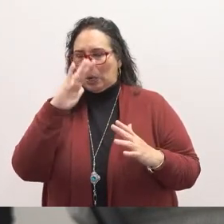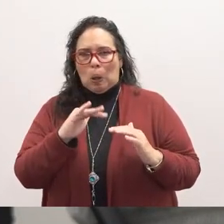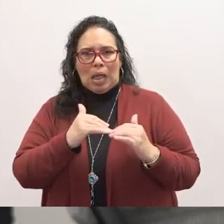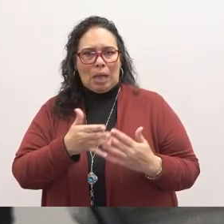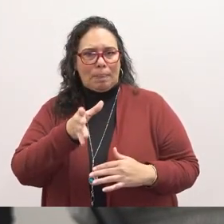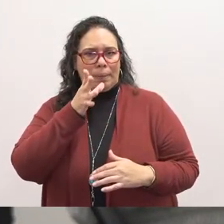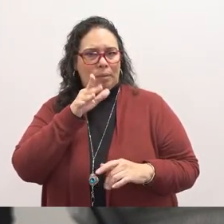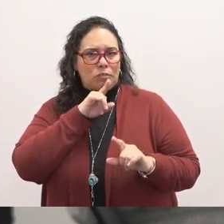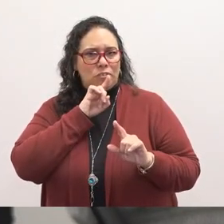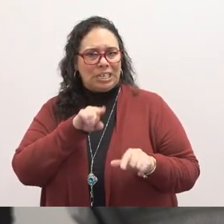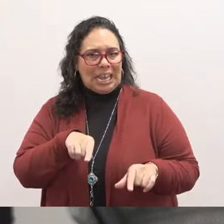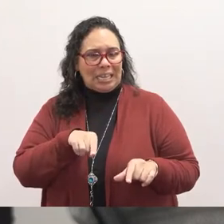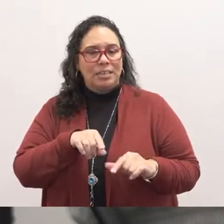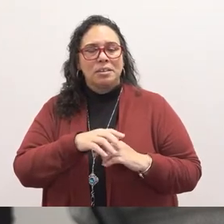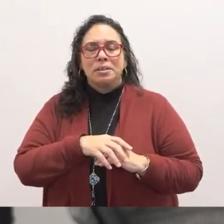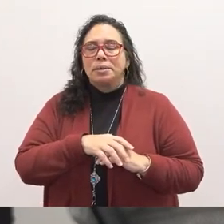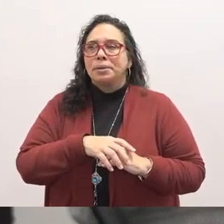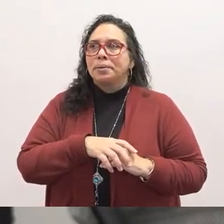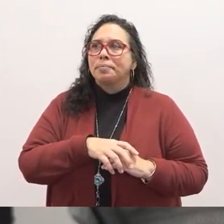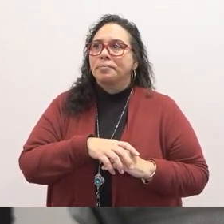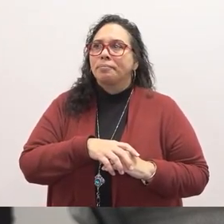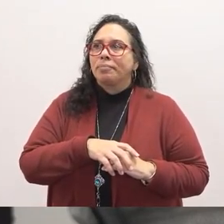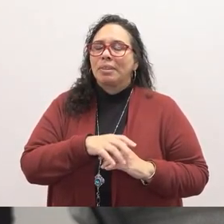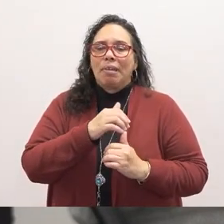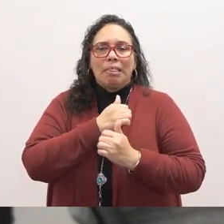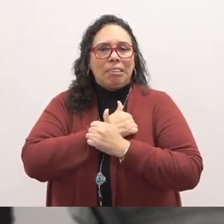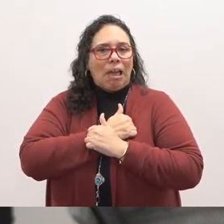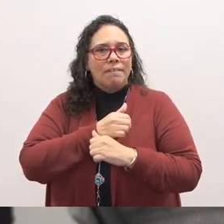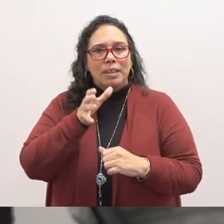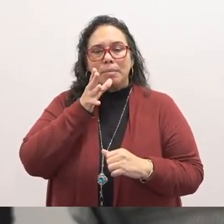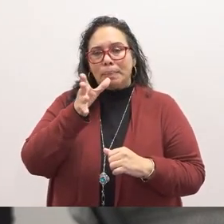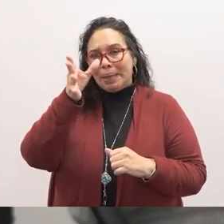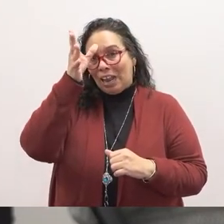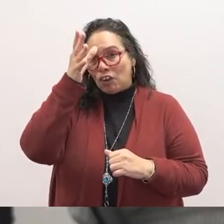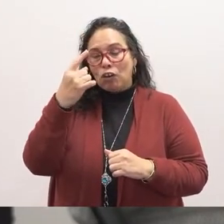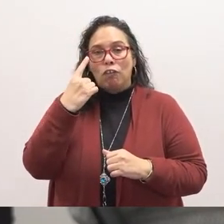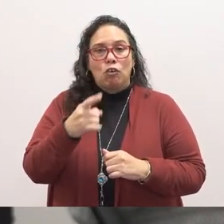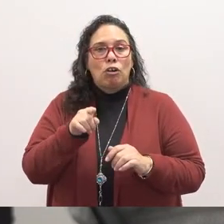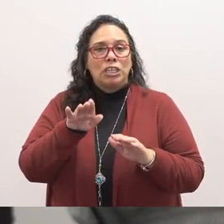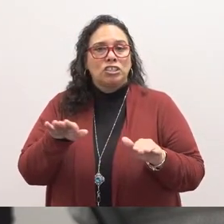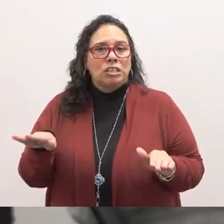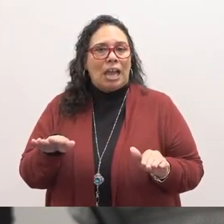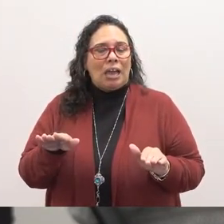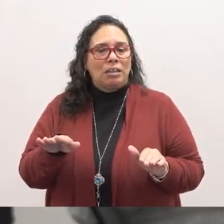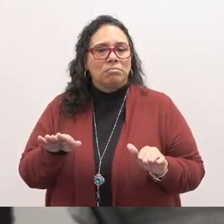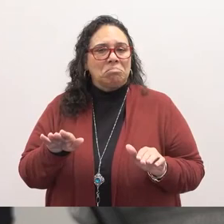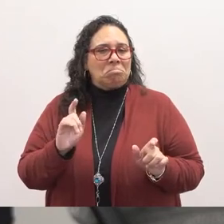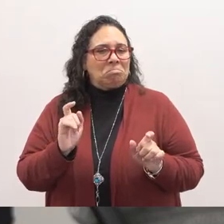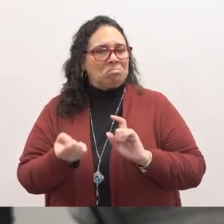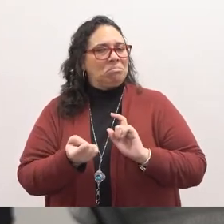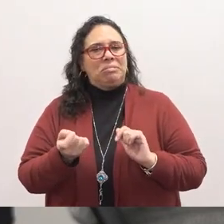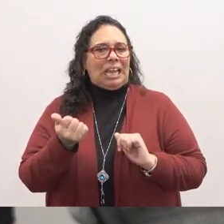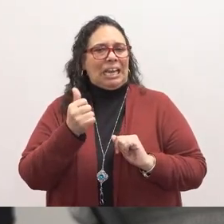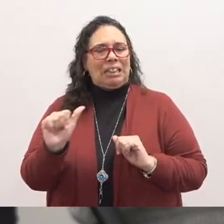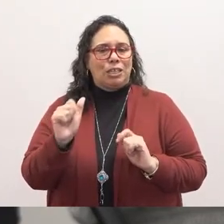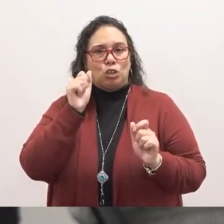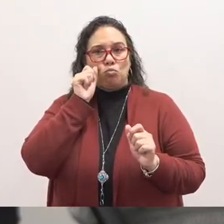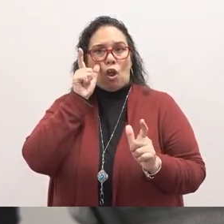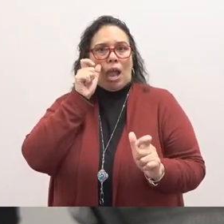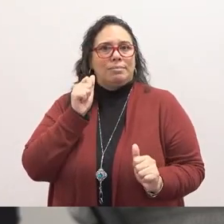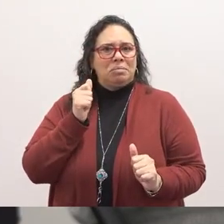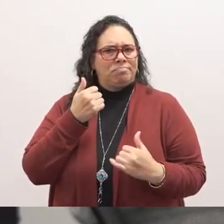react. As it would turn out, the love of a parent for their child transcends anything. She surprised me with her